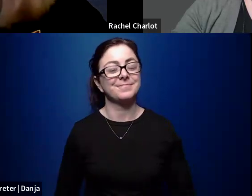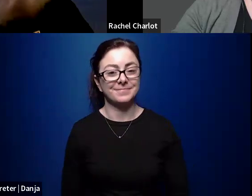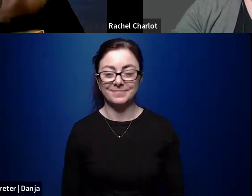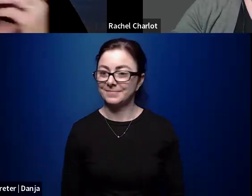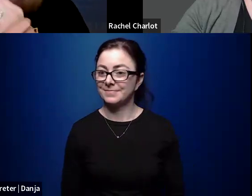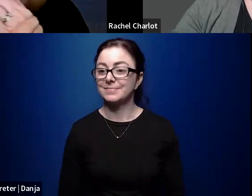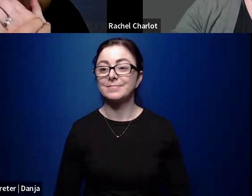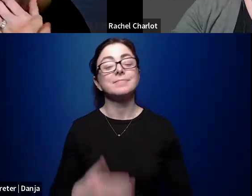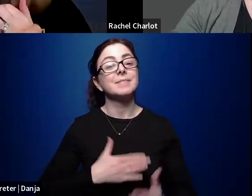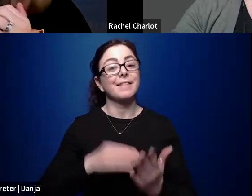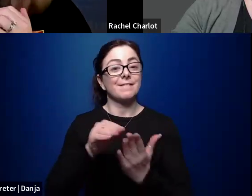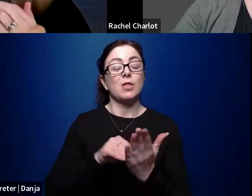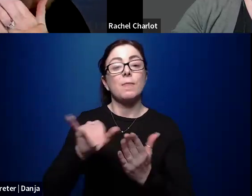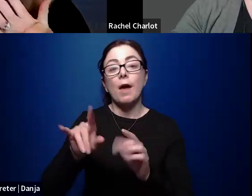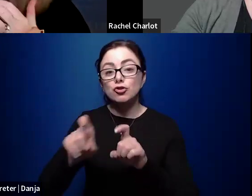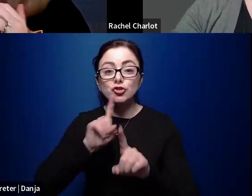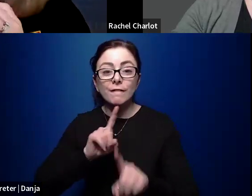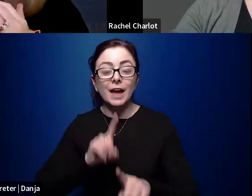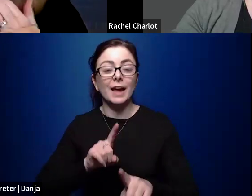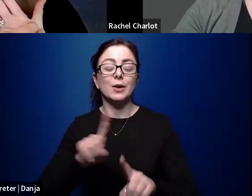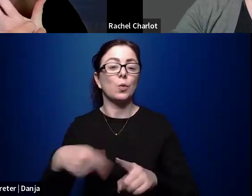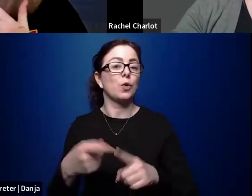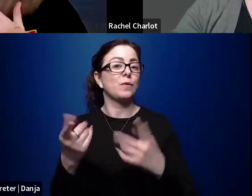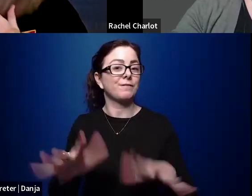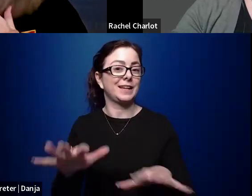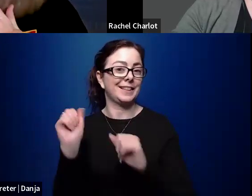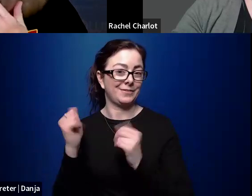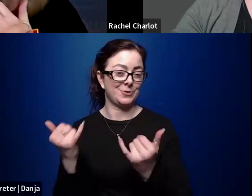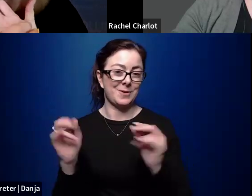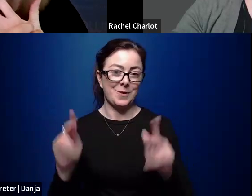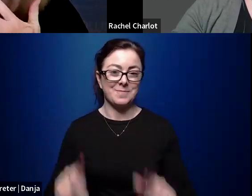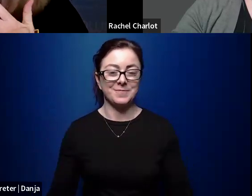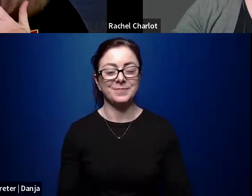Yeah, so please fill out those survey questions that hopefully are there when you sign off today, everyone.